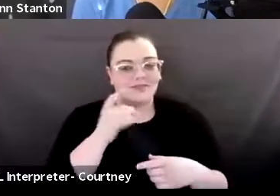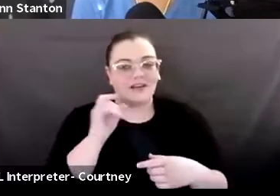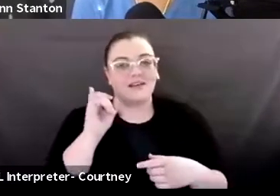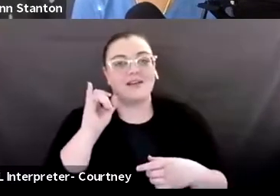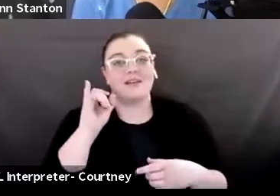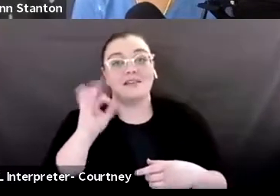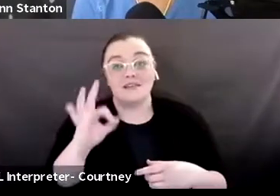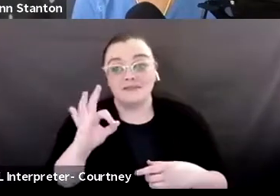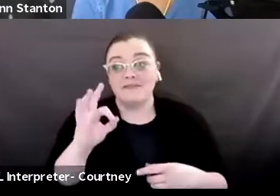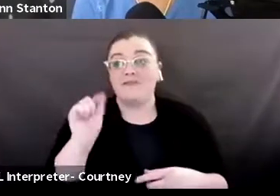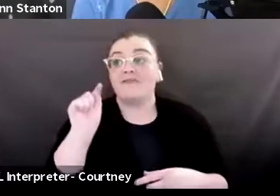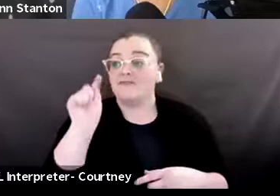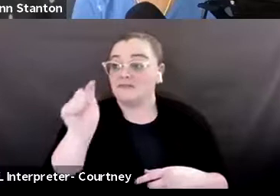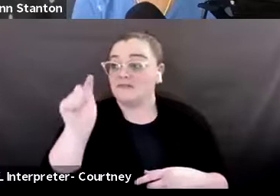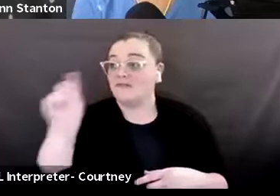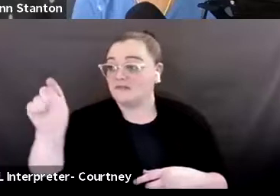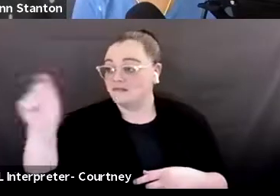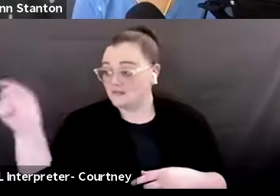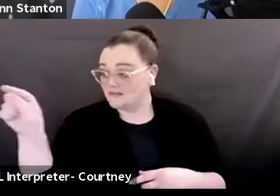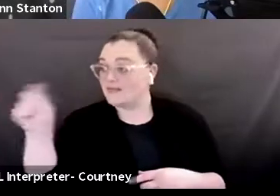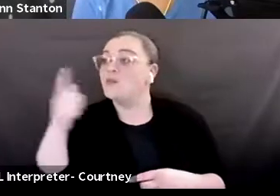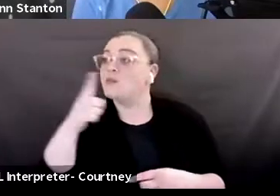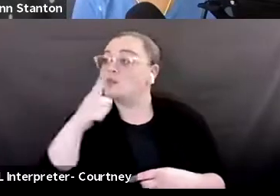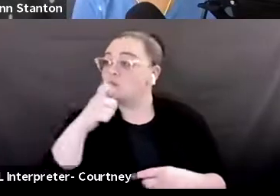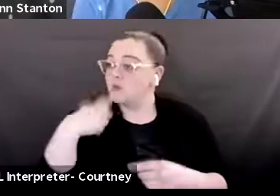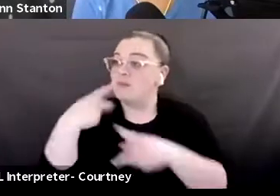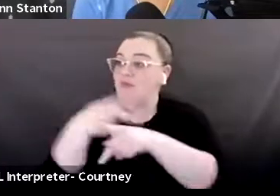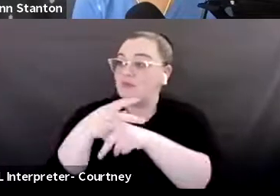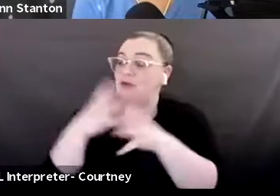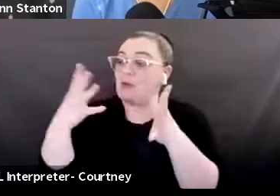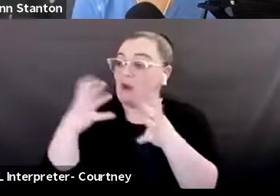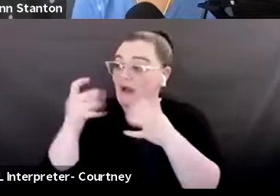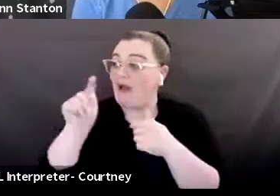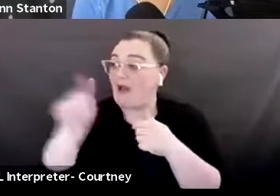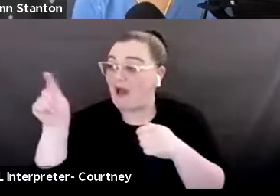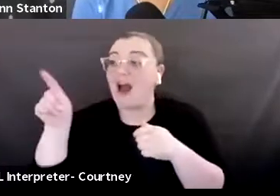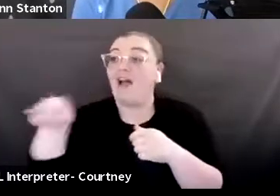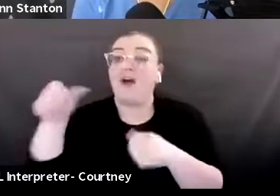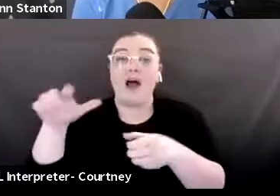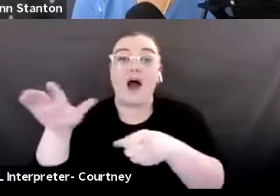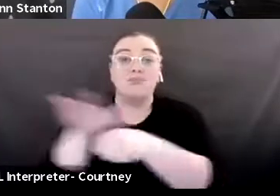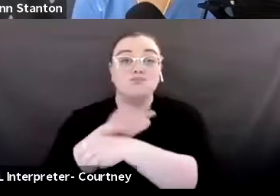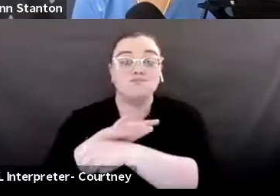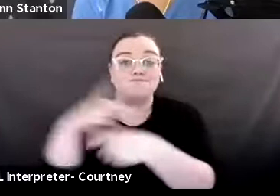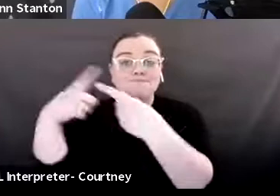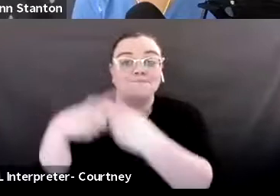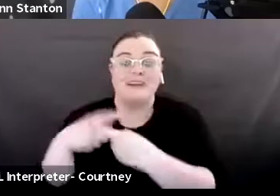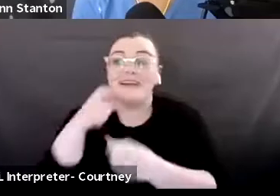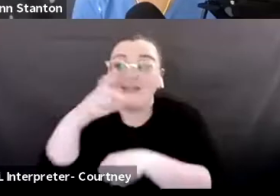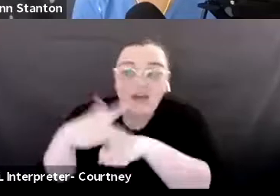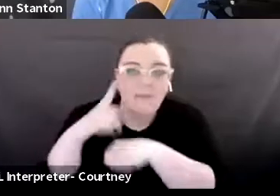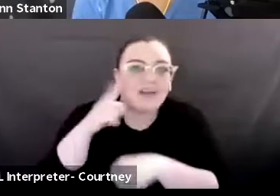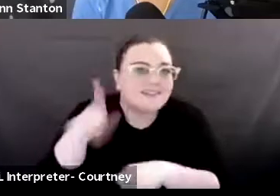X, Y, and Z is who my producers want, and suddenly they're not available because they have 3 other offers